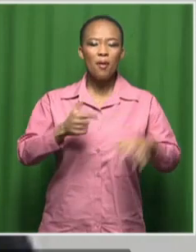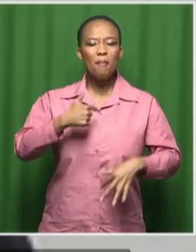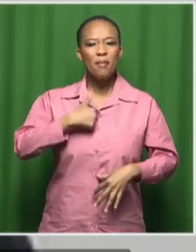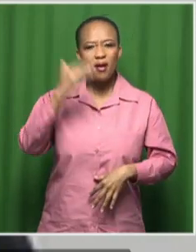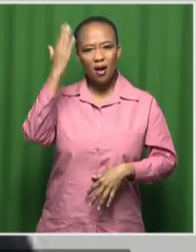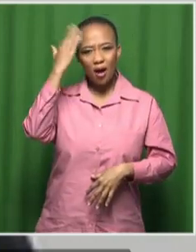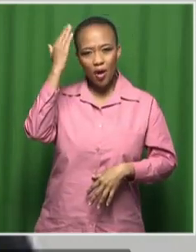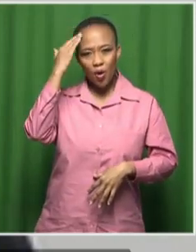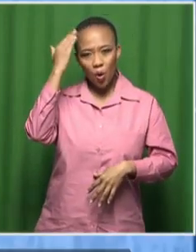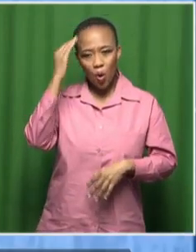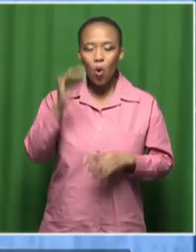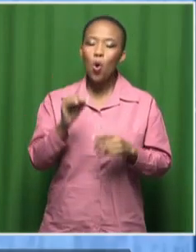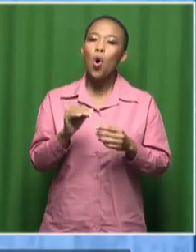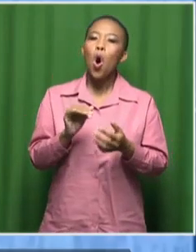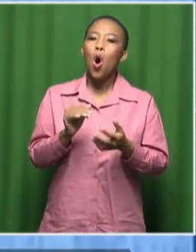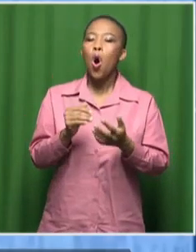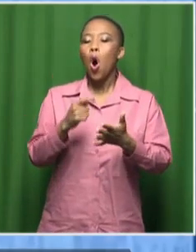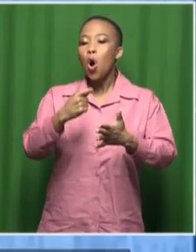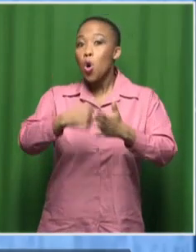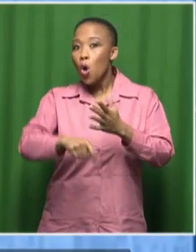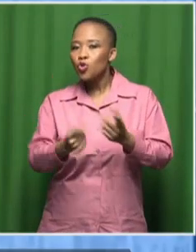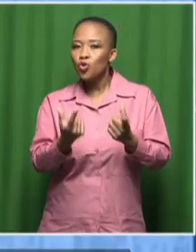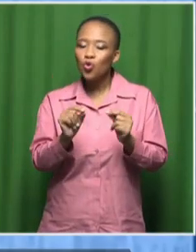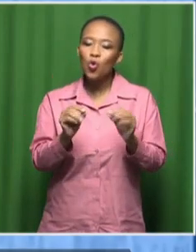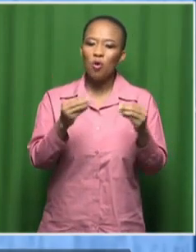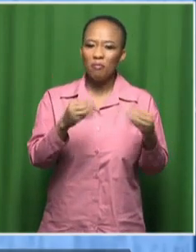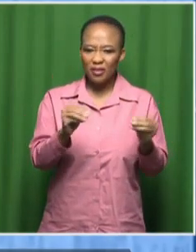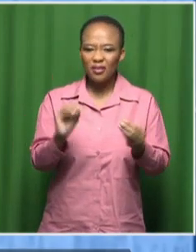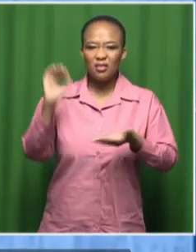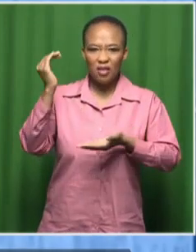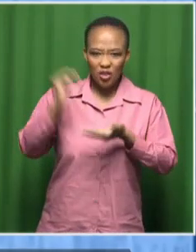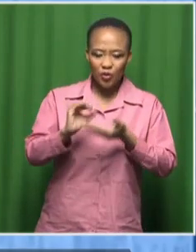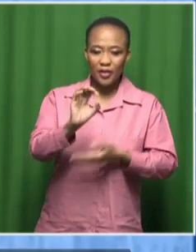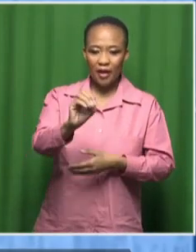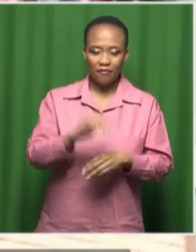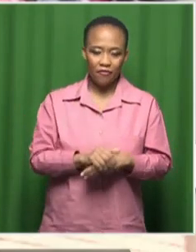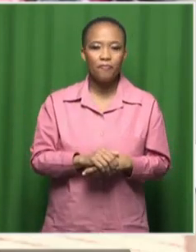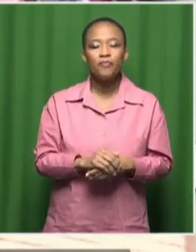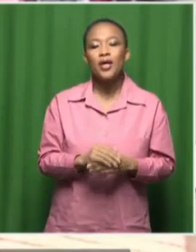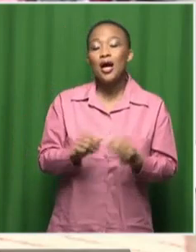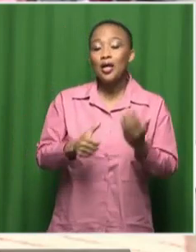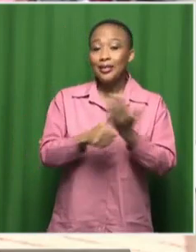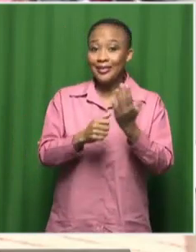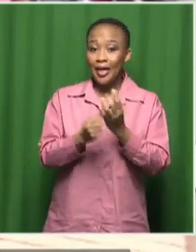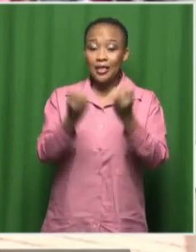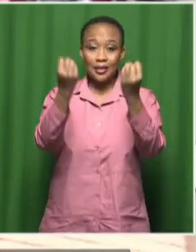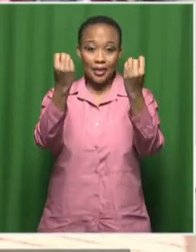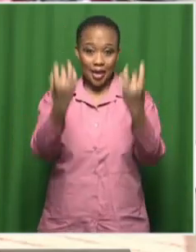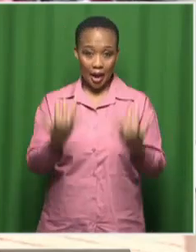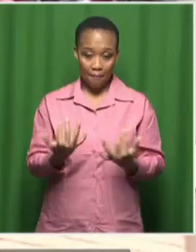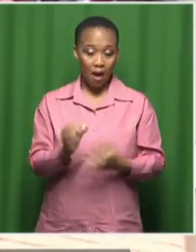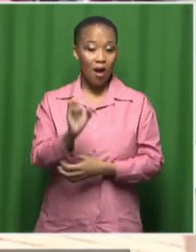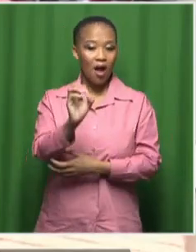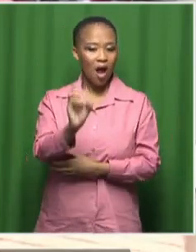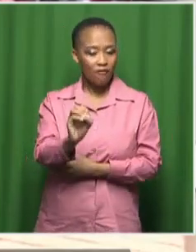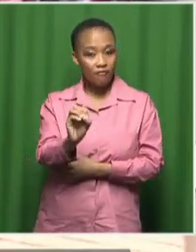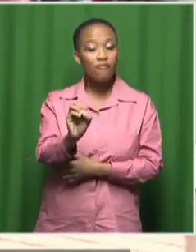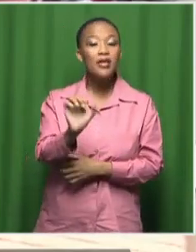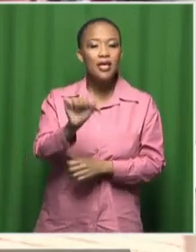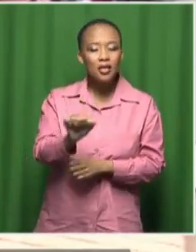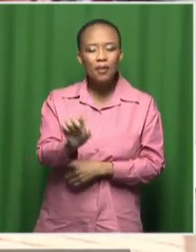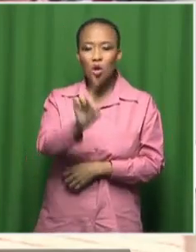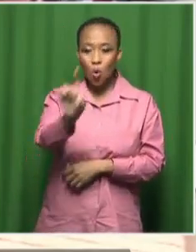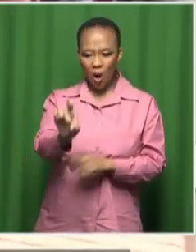cost of doing business. But after 10 years of the benefit of the employment tax incentive, questions are still being raised about its